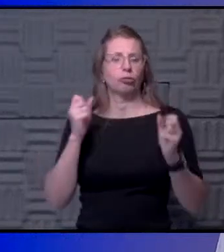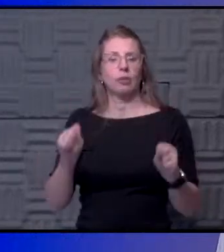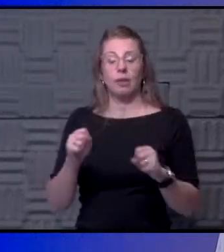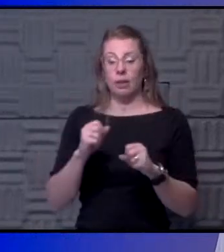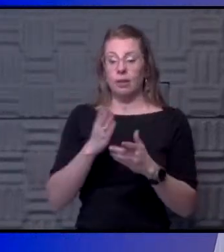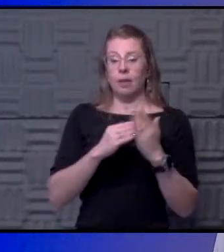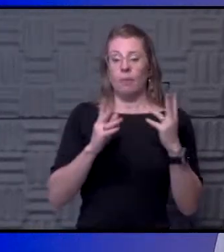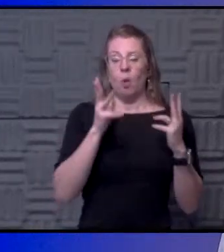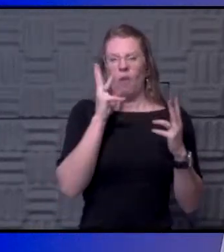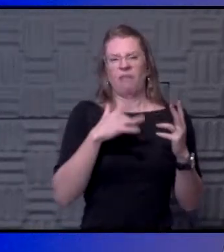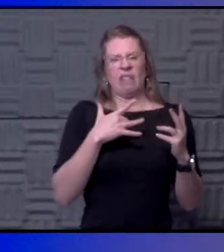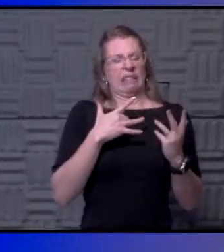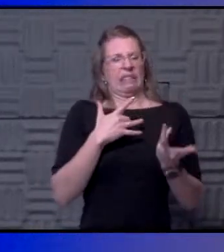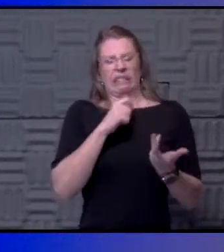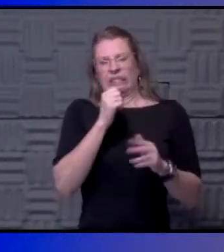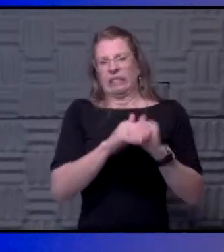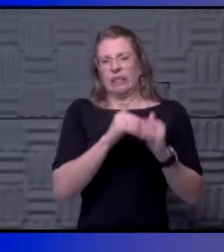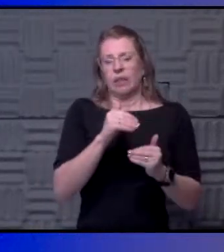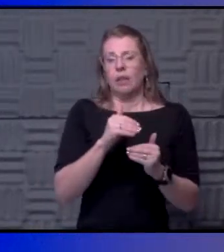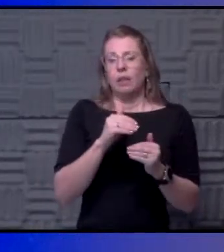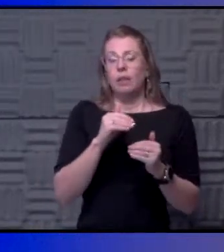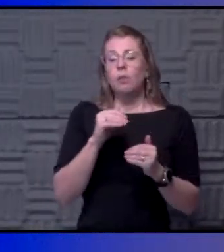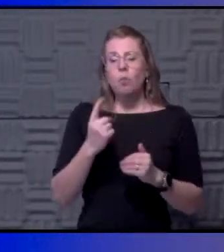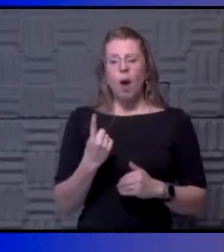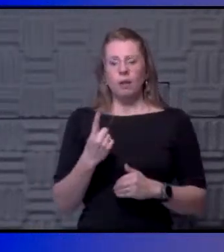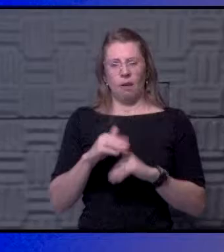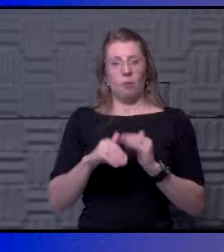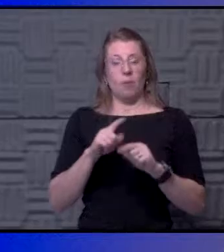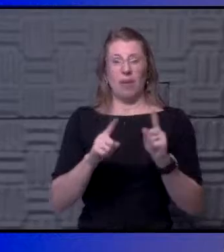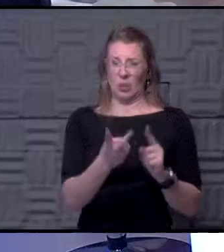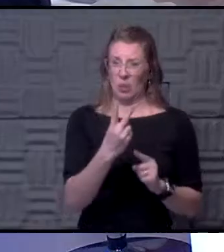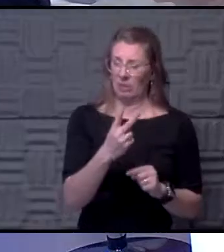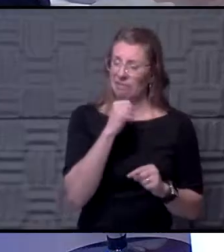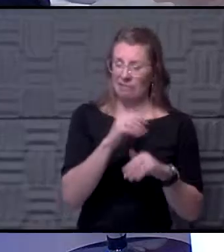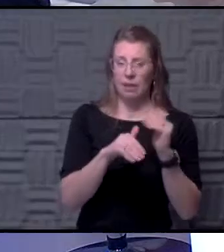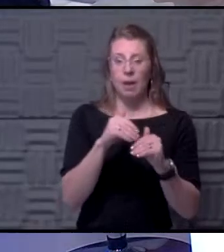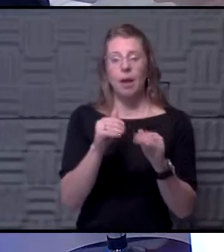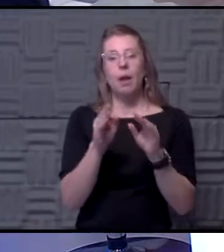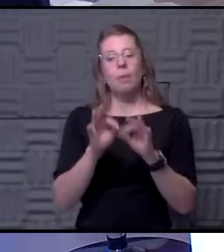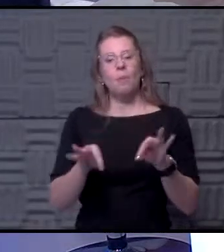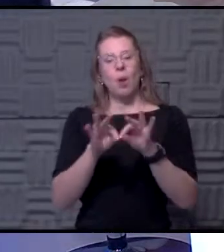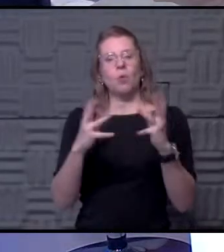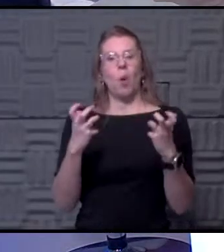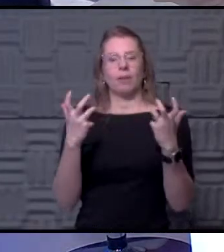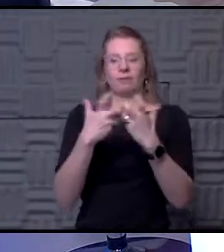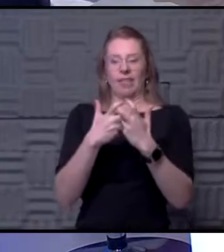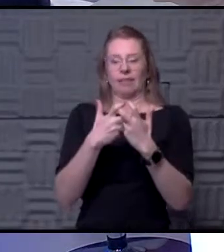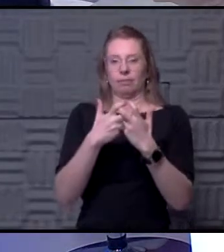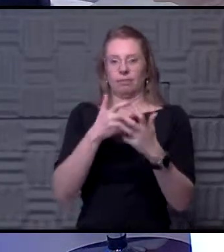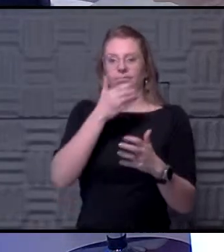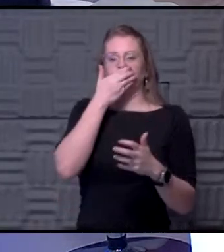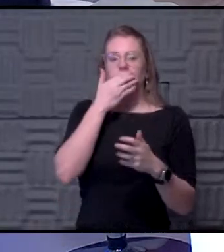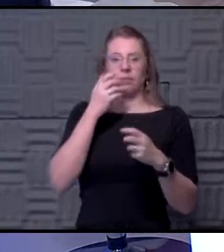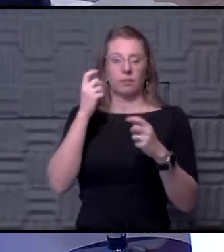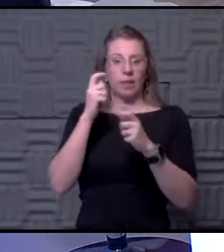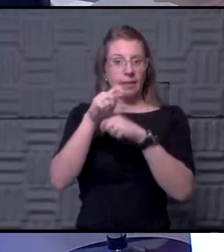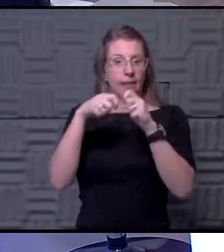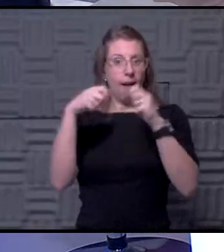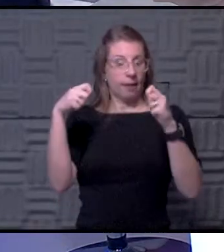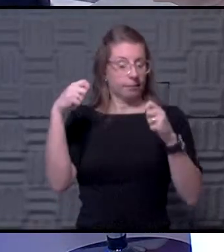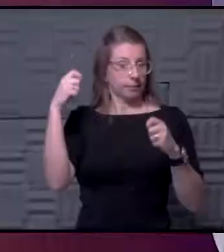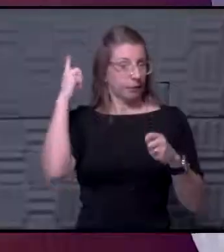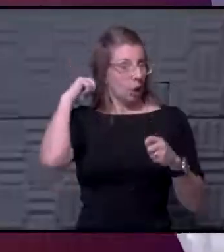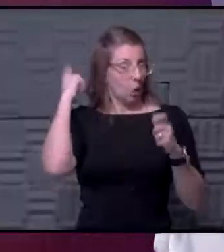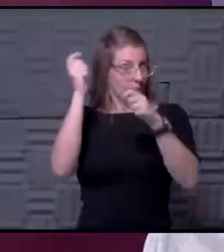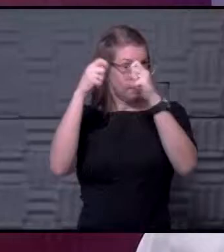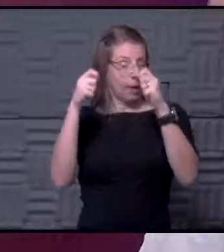be less comfortable than just wearing a single mask. But the important thing is the fit. And so, and the loop, you can tie the knot in the loop to help you